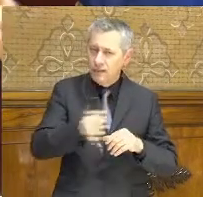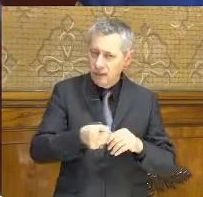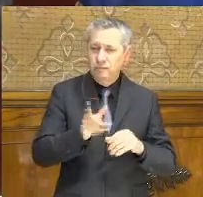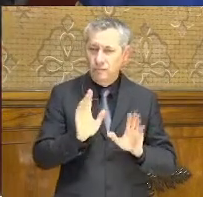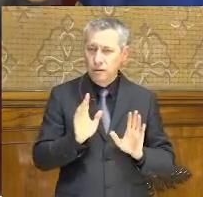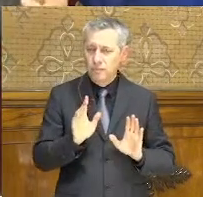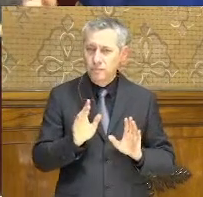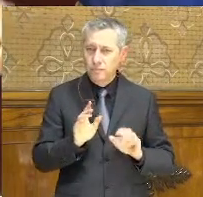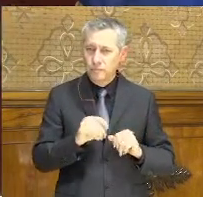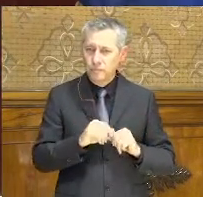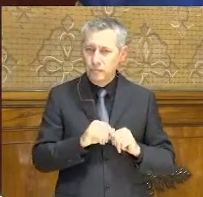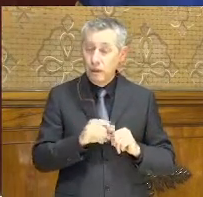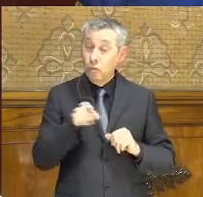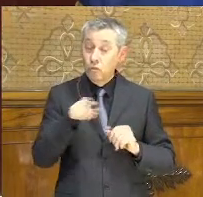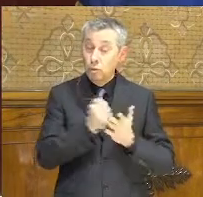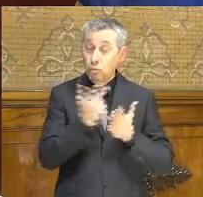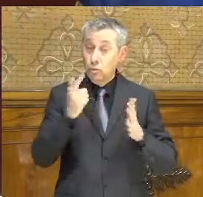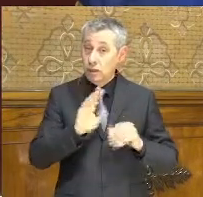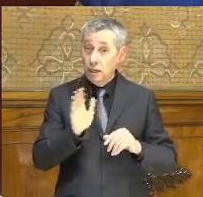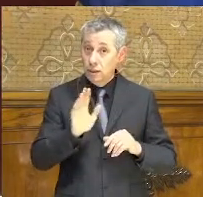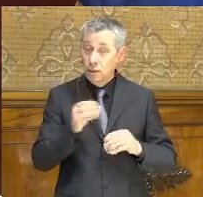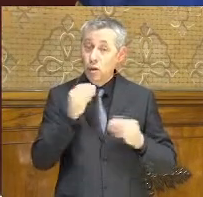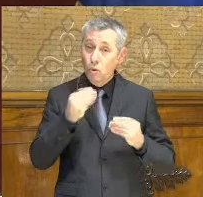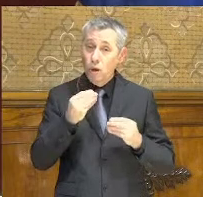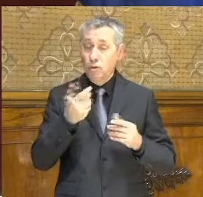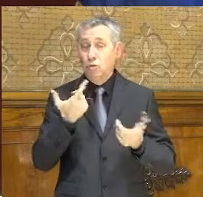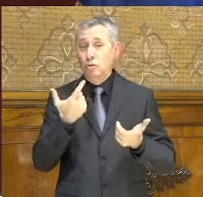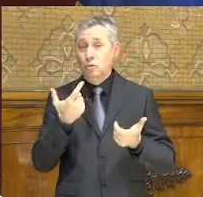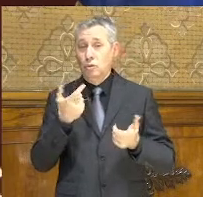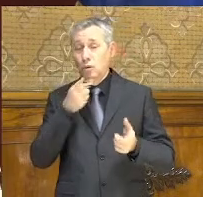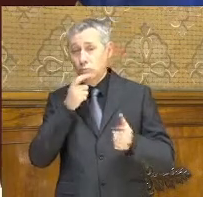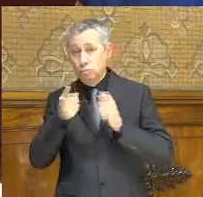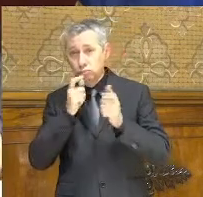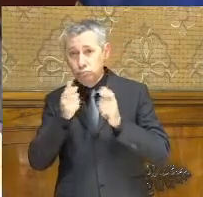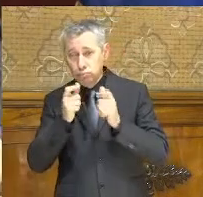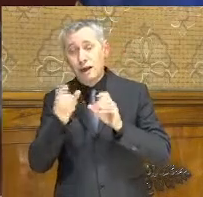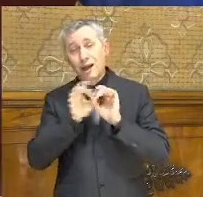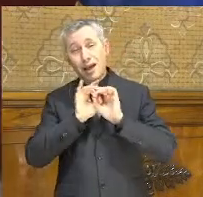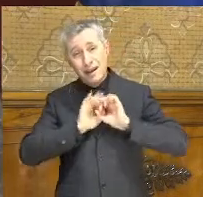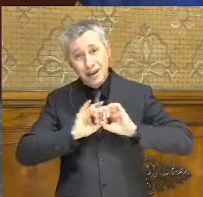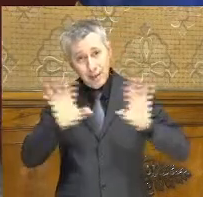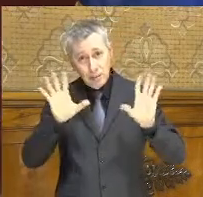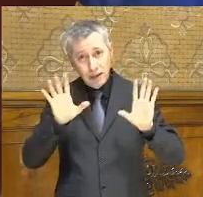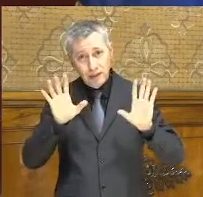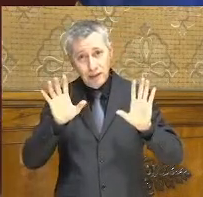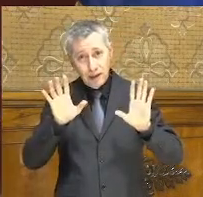a particular process. If you talk about freedom, the task of freedom